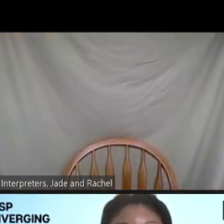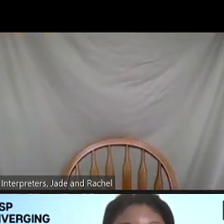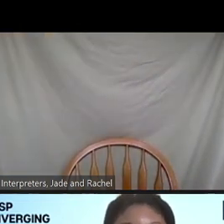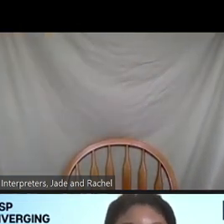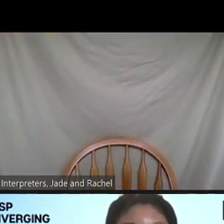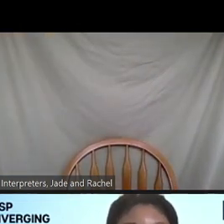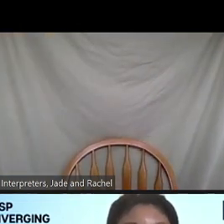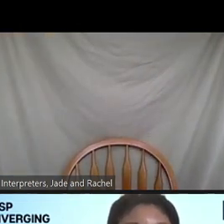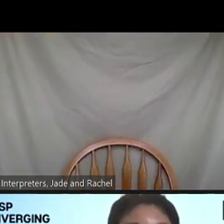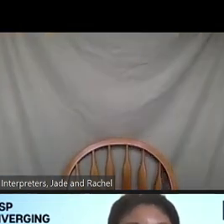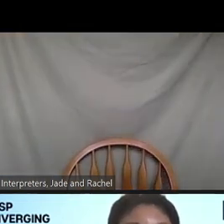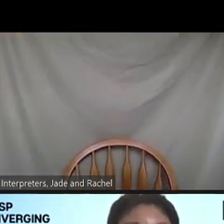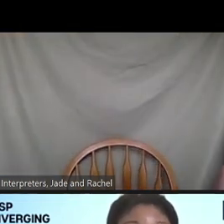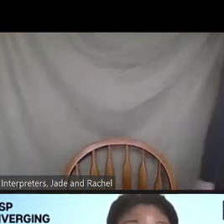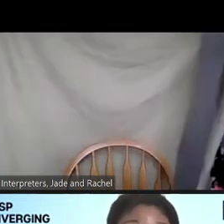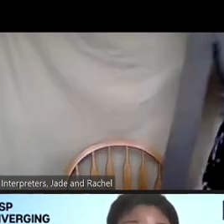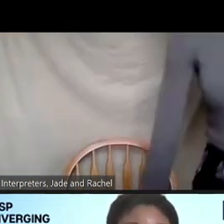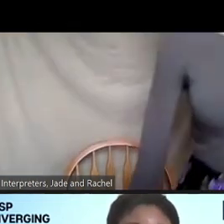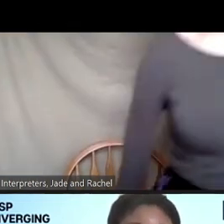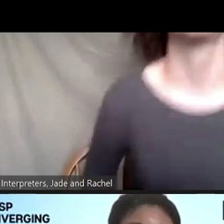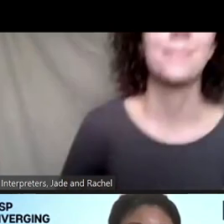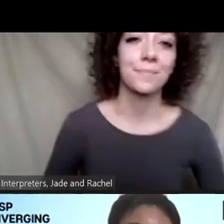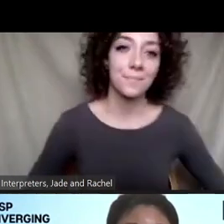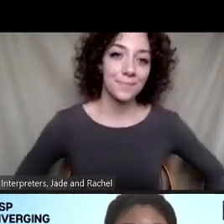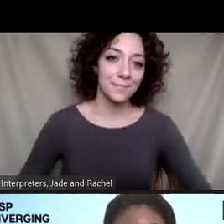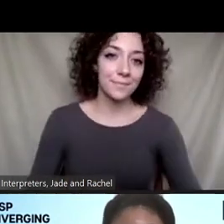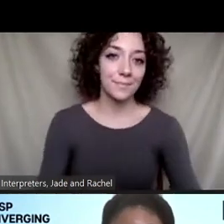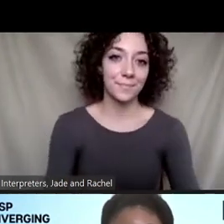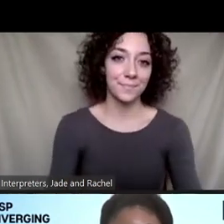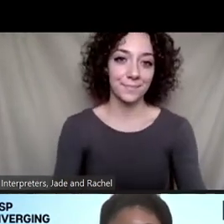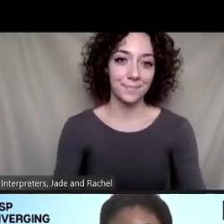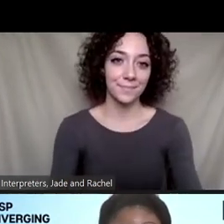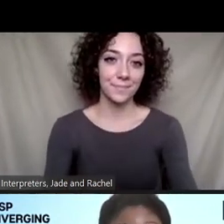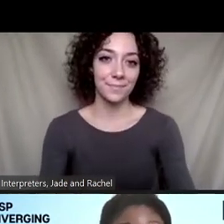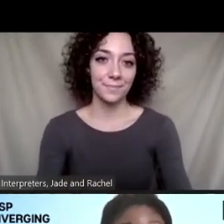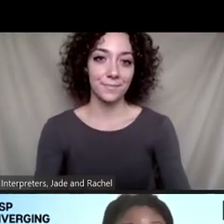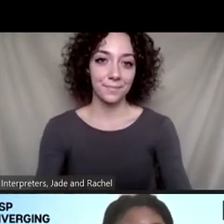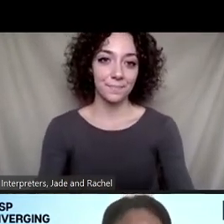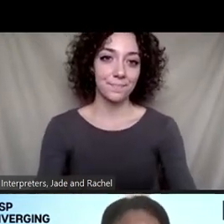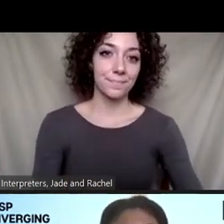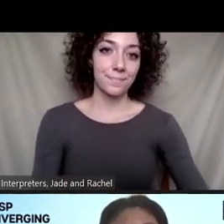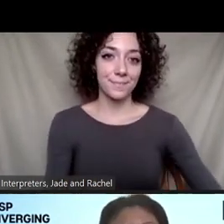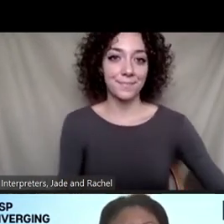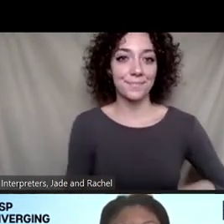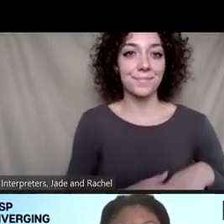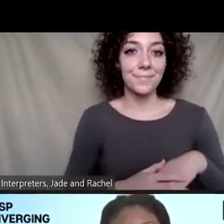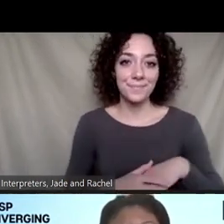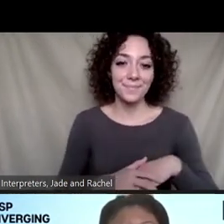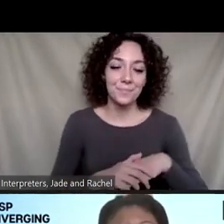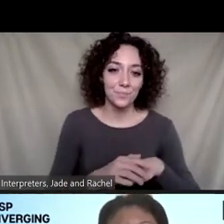Dr. Actually, one of the interesting things that we found is actually one of the